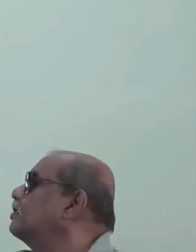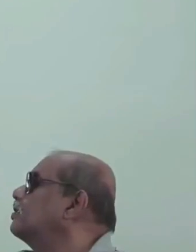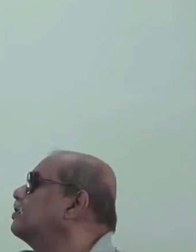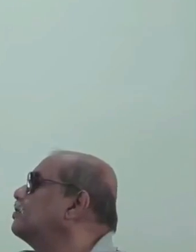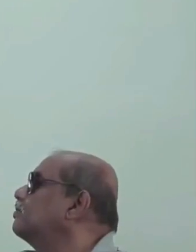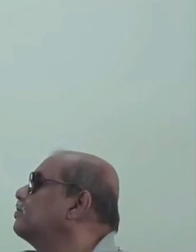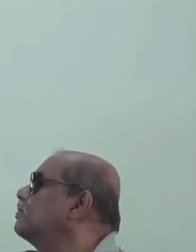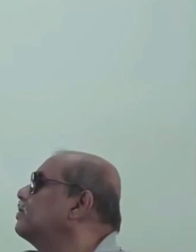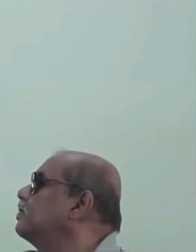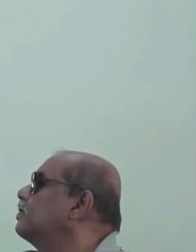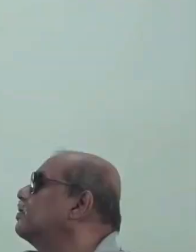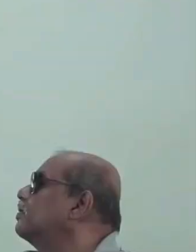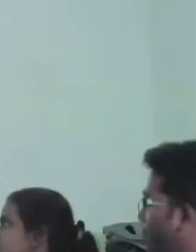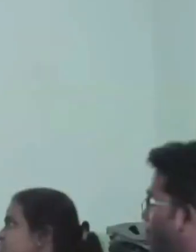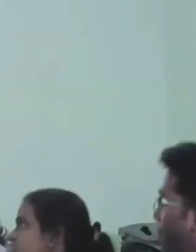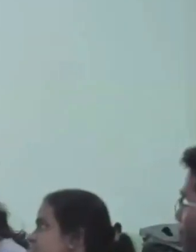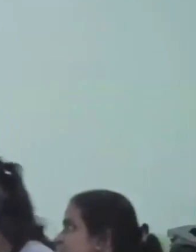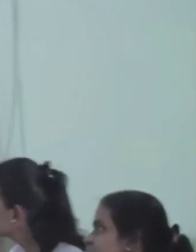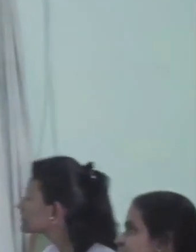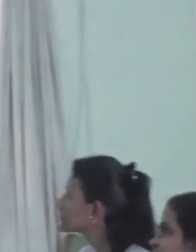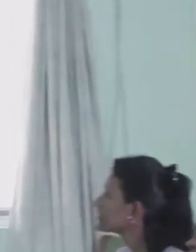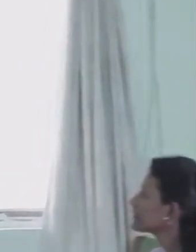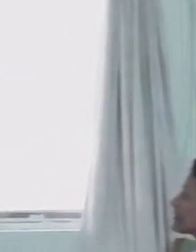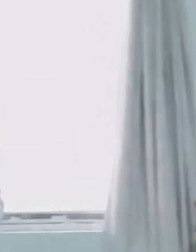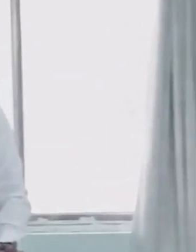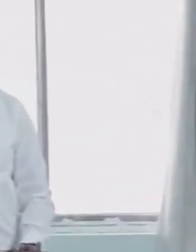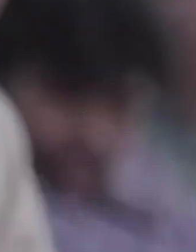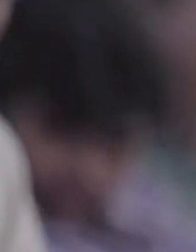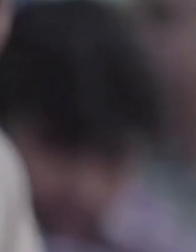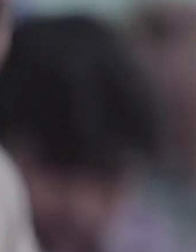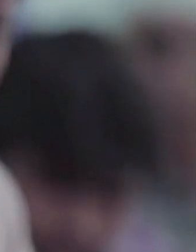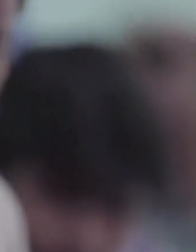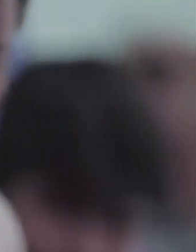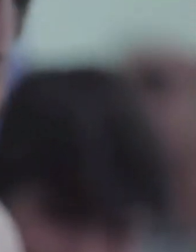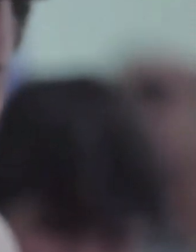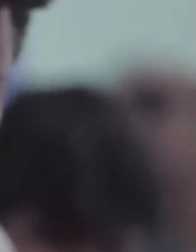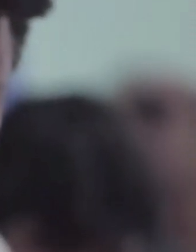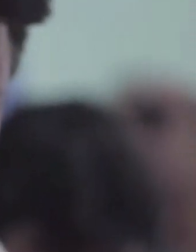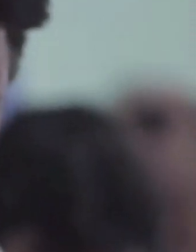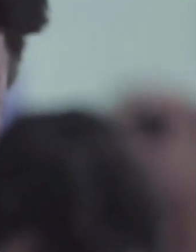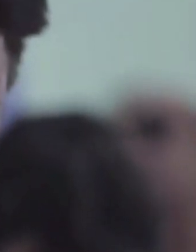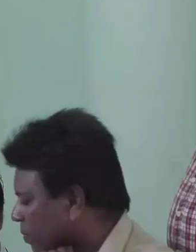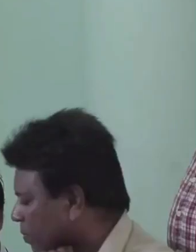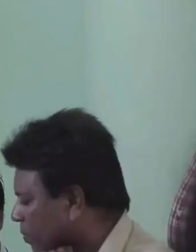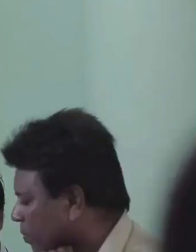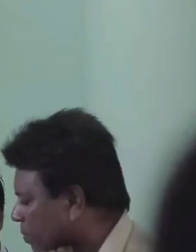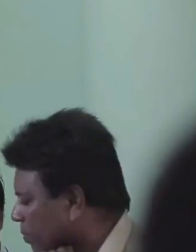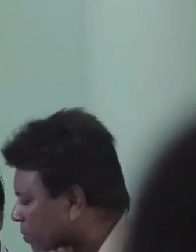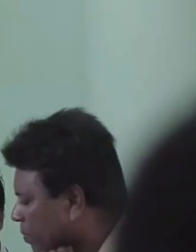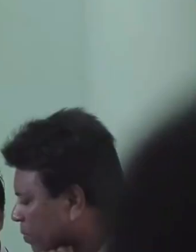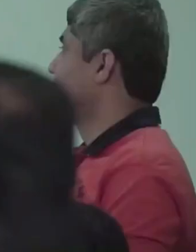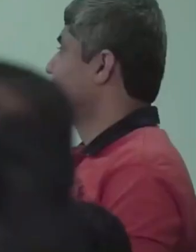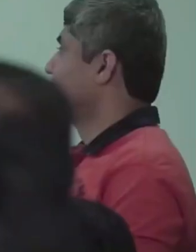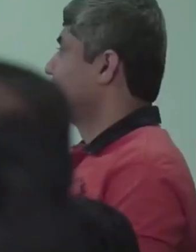National Association for Blind, India, to build guided assistive solutions leveraging latest artificial intelligence